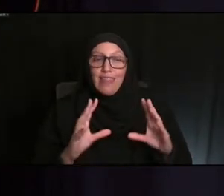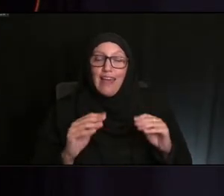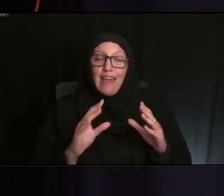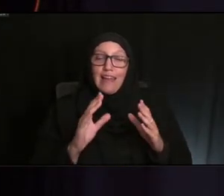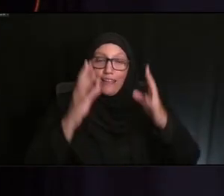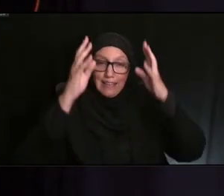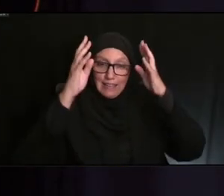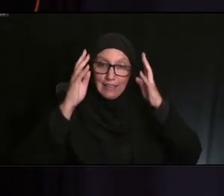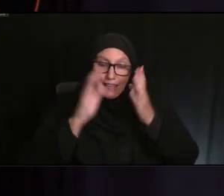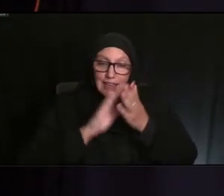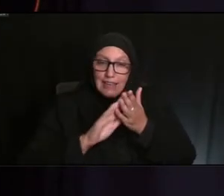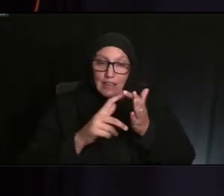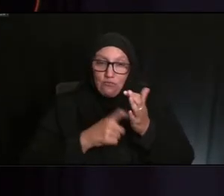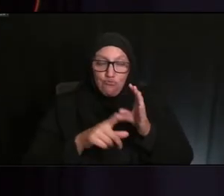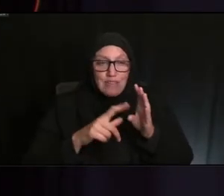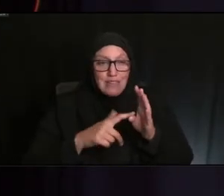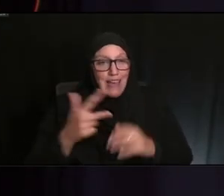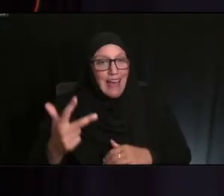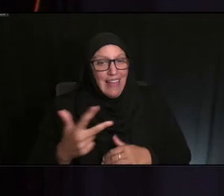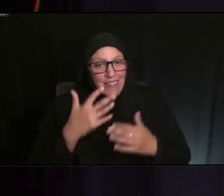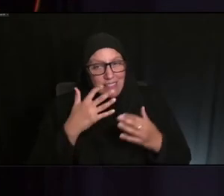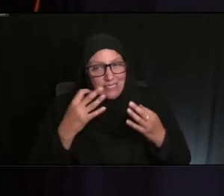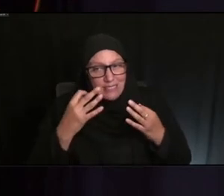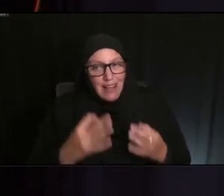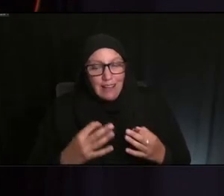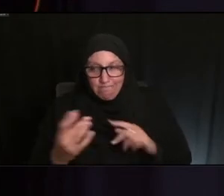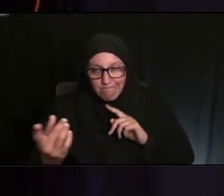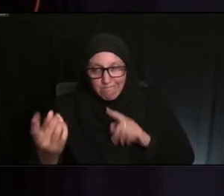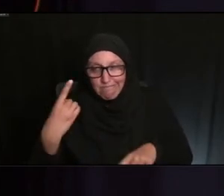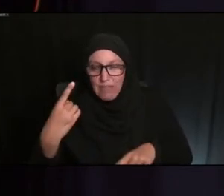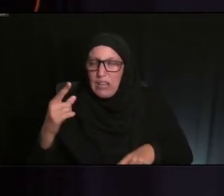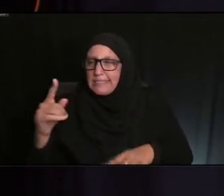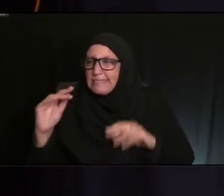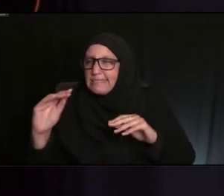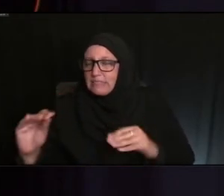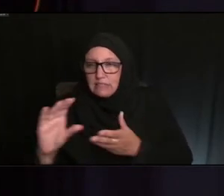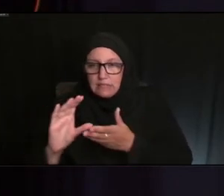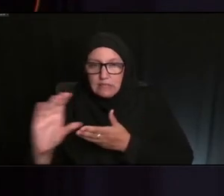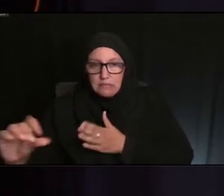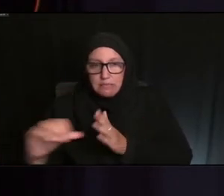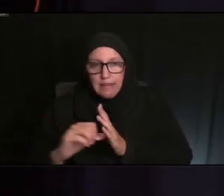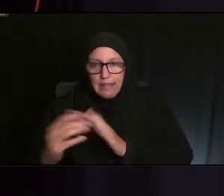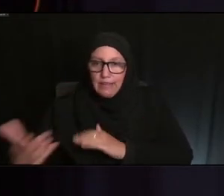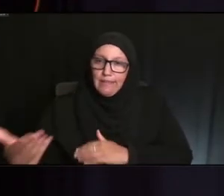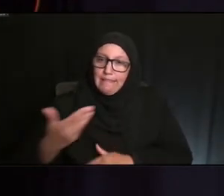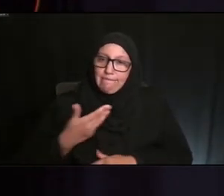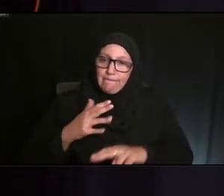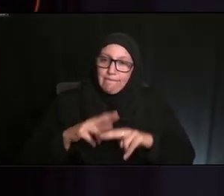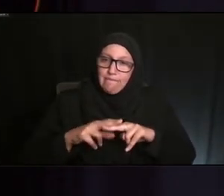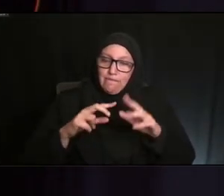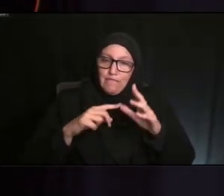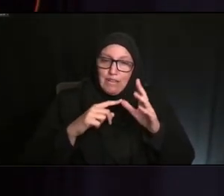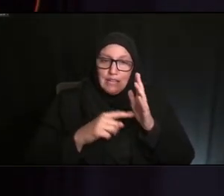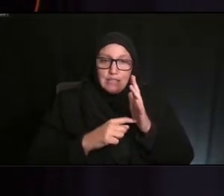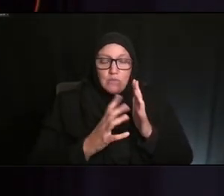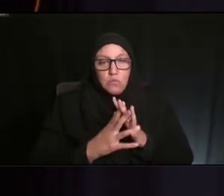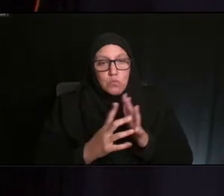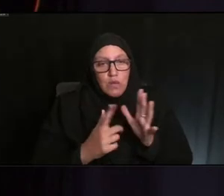his own scholars, ones that would give fatwas for things. You pay them, you know, they'll say,